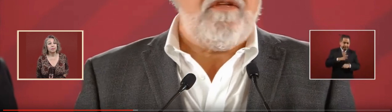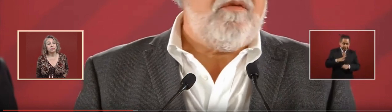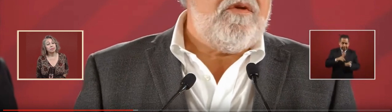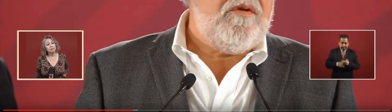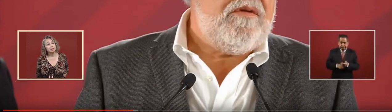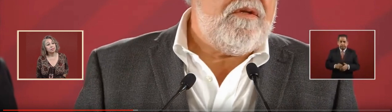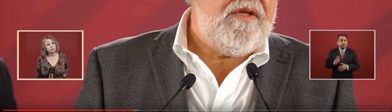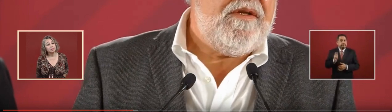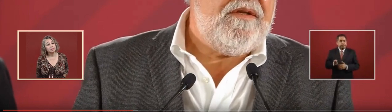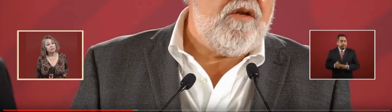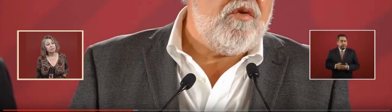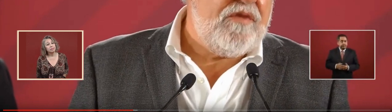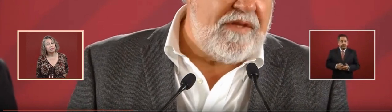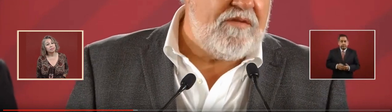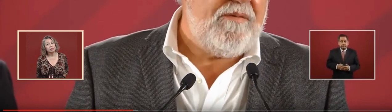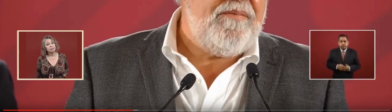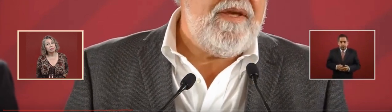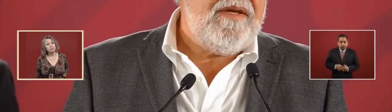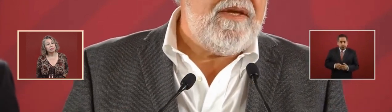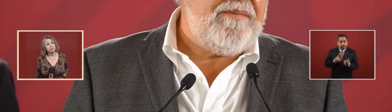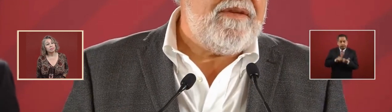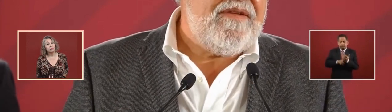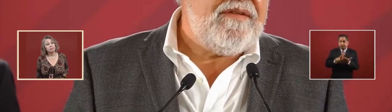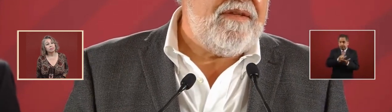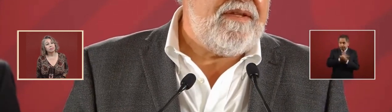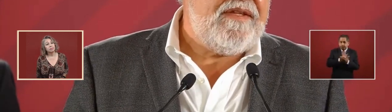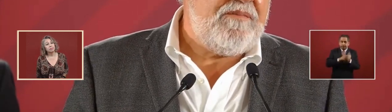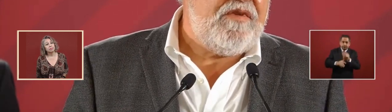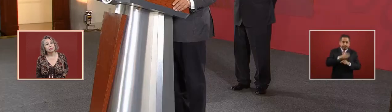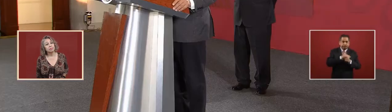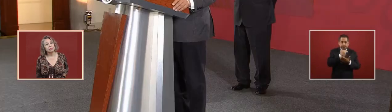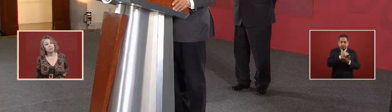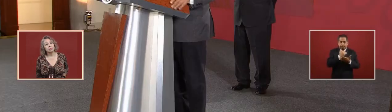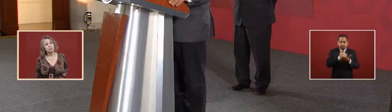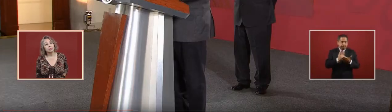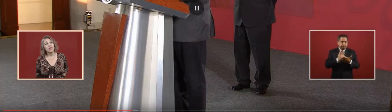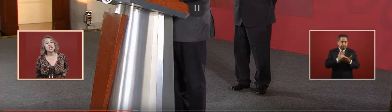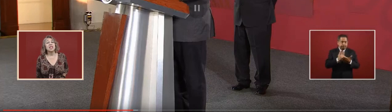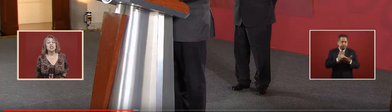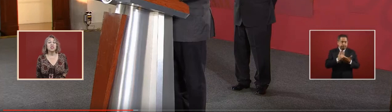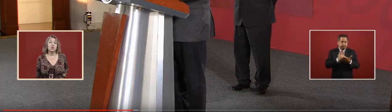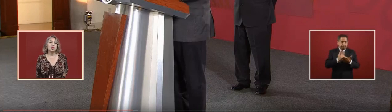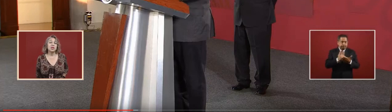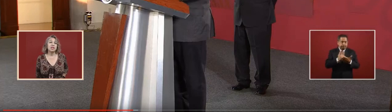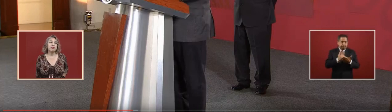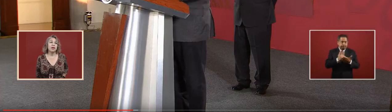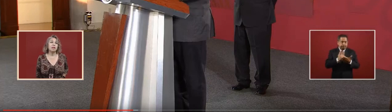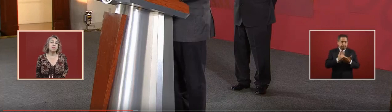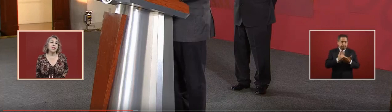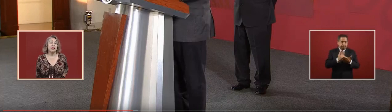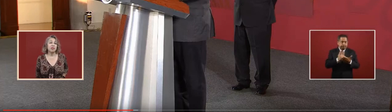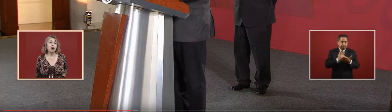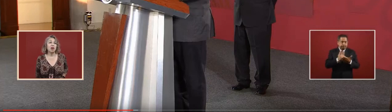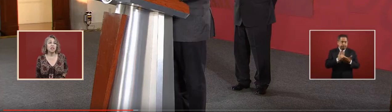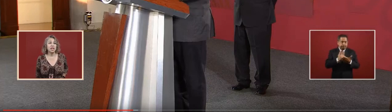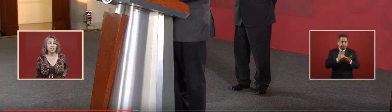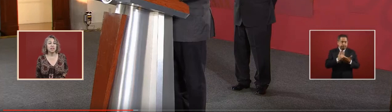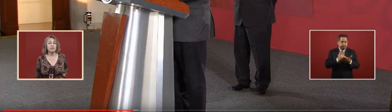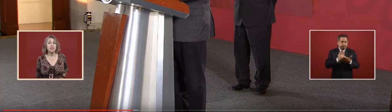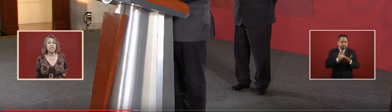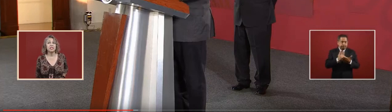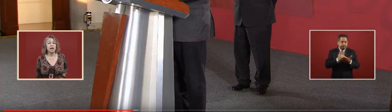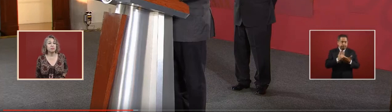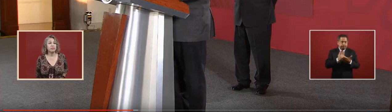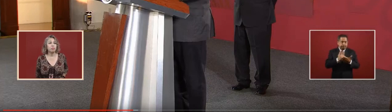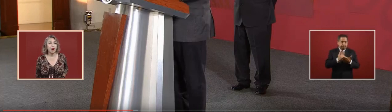El desarrollo del contexto y la presencia de este tipo de prácticas. So the development and the context